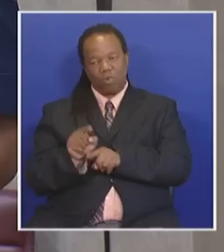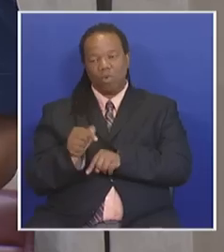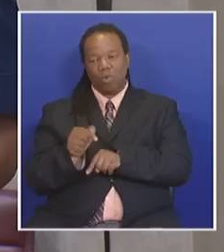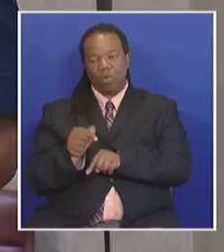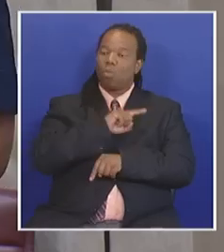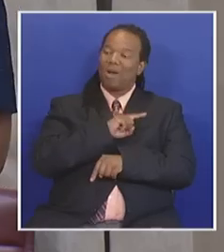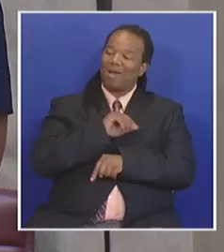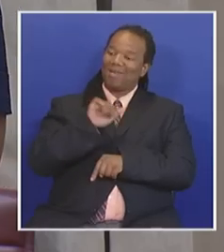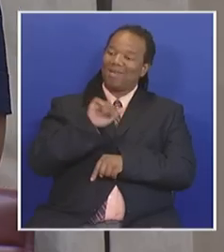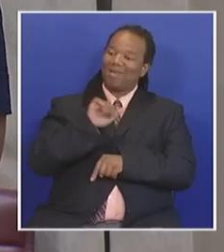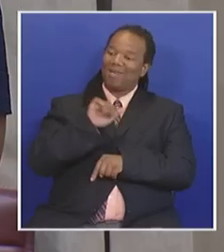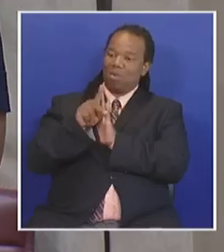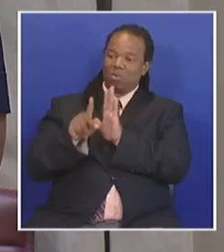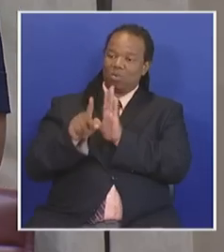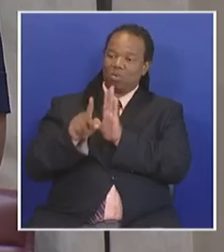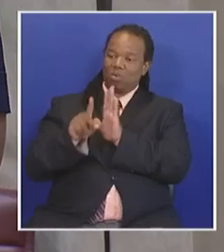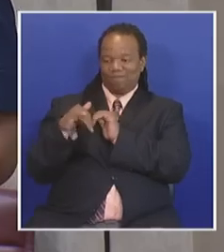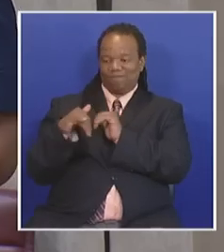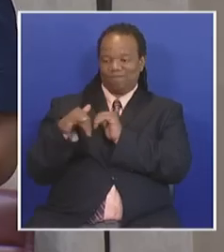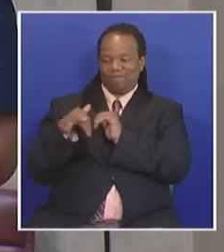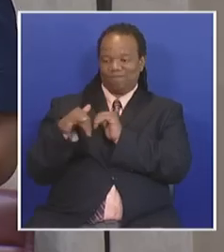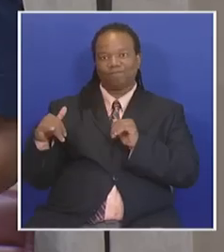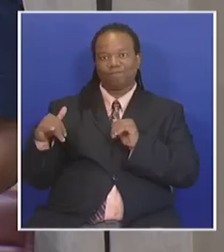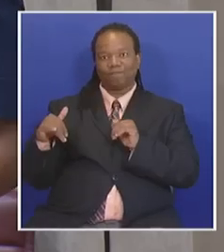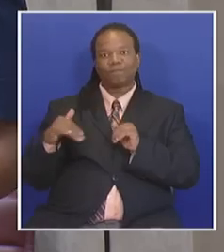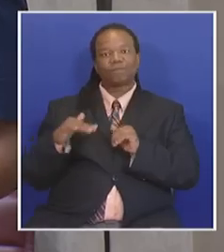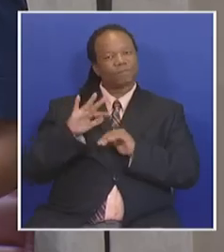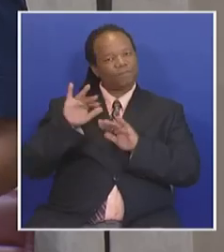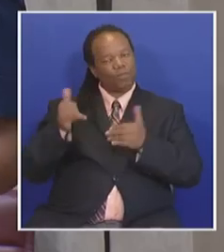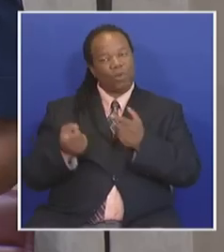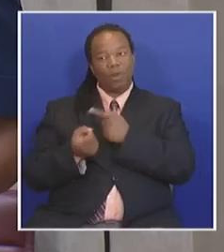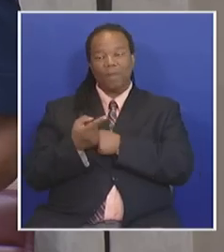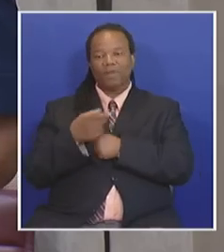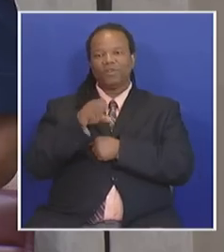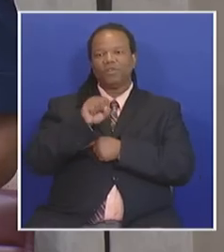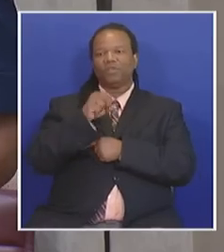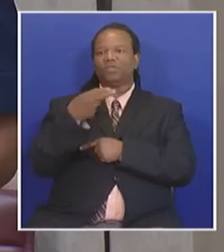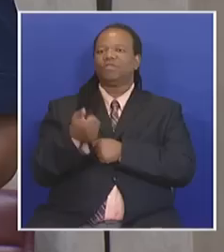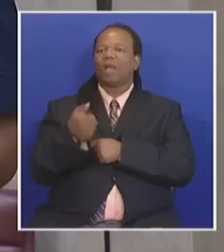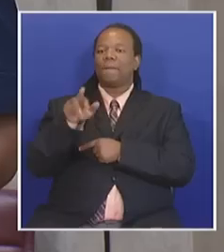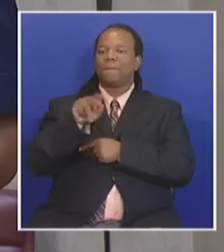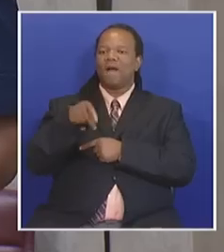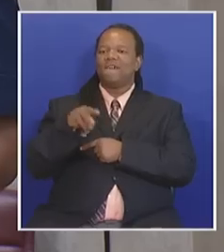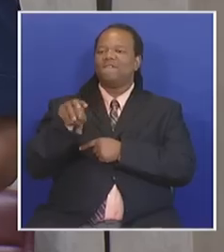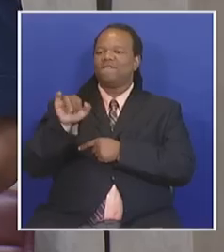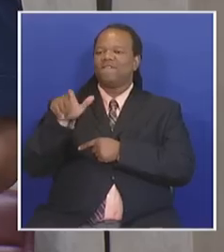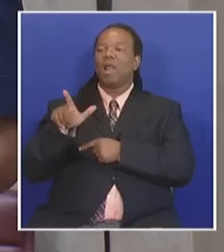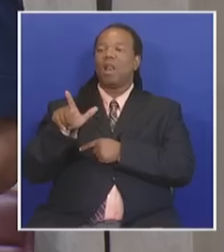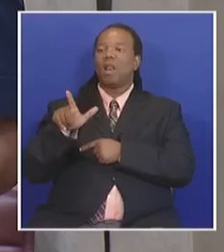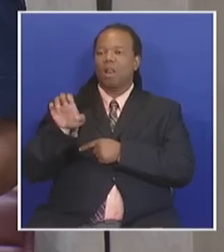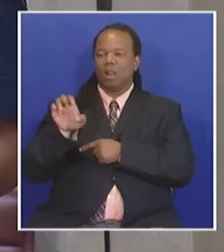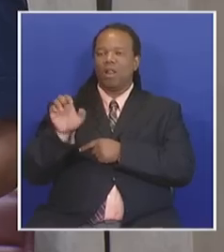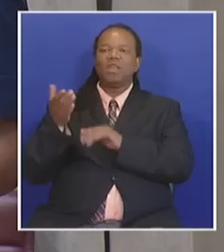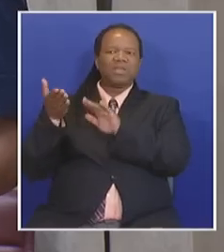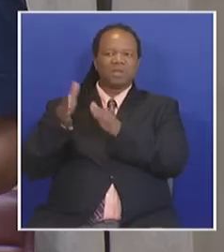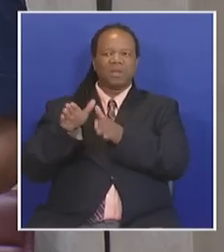racial policies. This was after the terrible Sharpeville massacre of 1960. Although it took blood and sweat for such